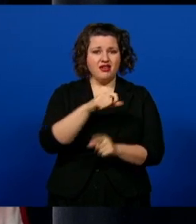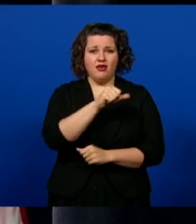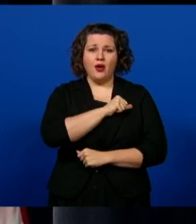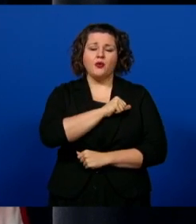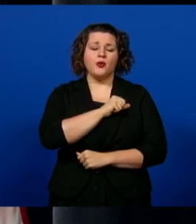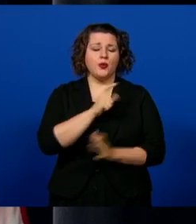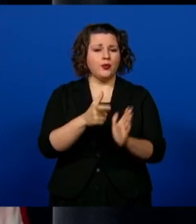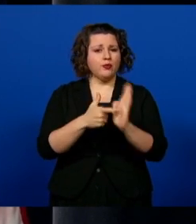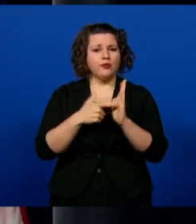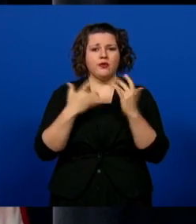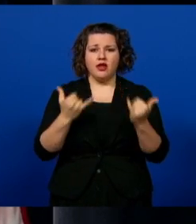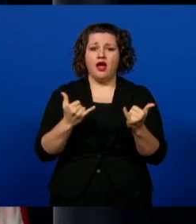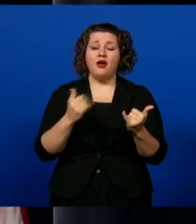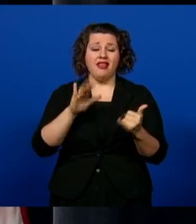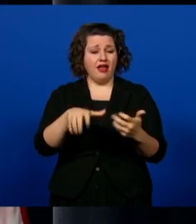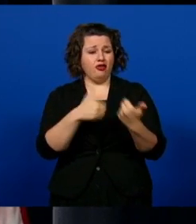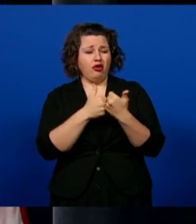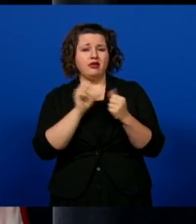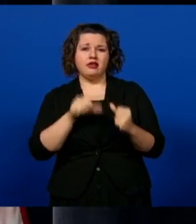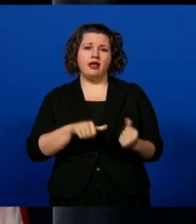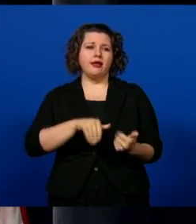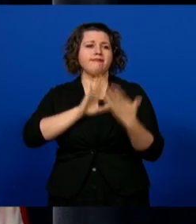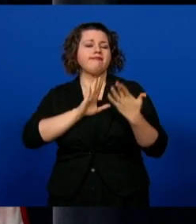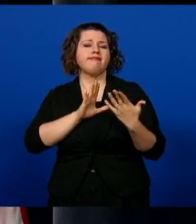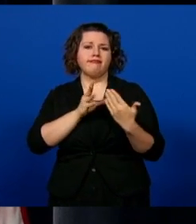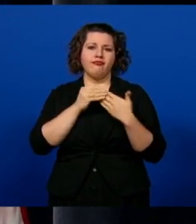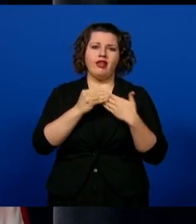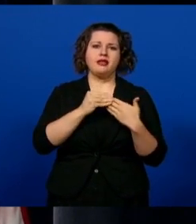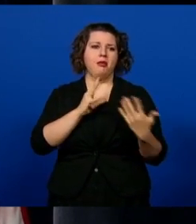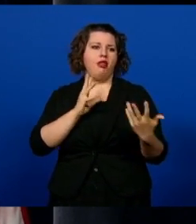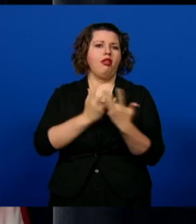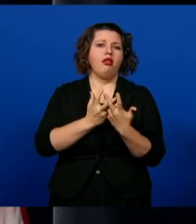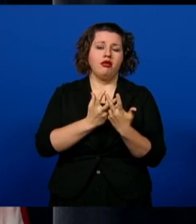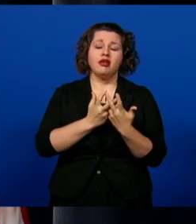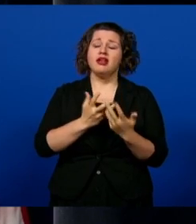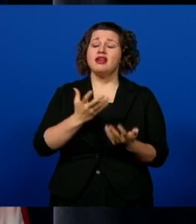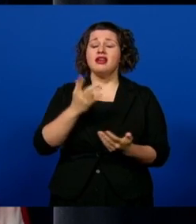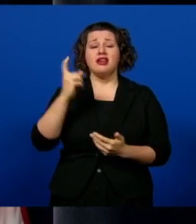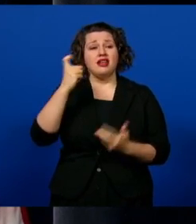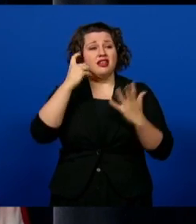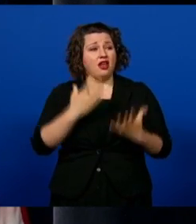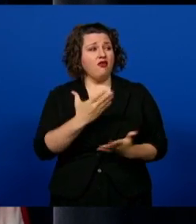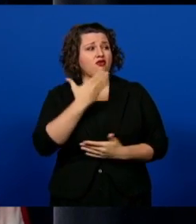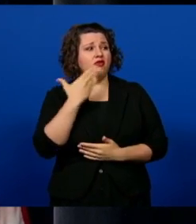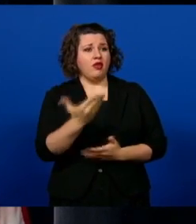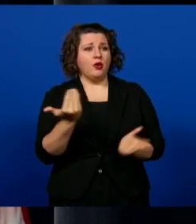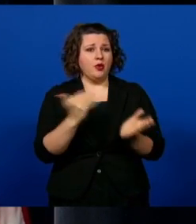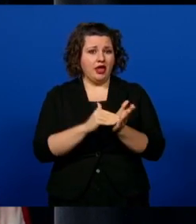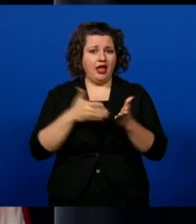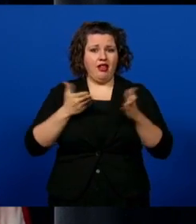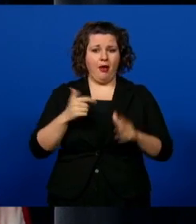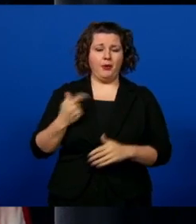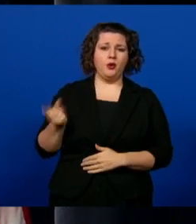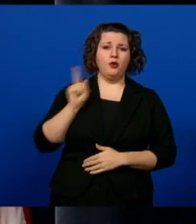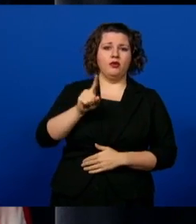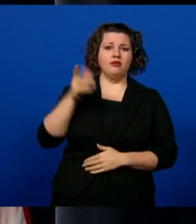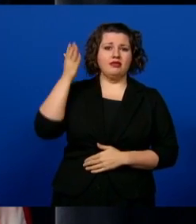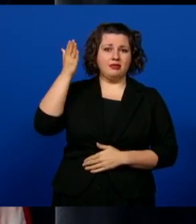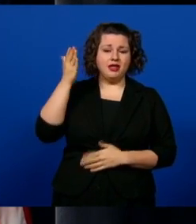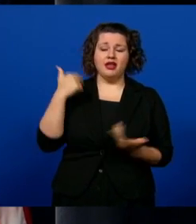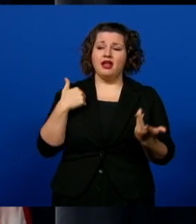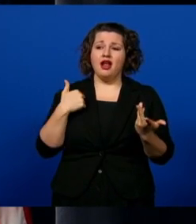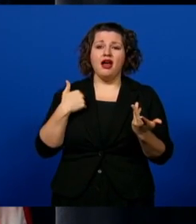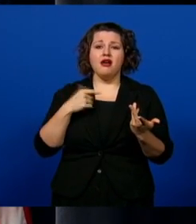with flexibility as we move forward. I want to thank Governor Reynolds once again for allowing me to speak, and I want to say I can't wait to